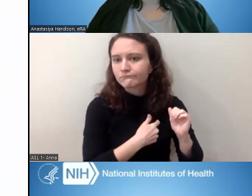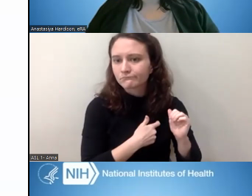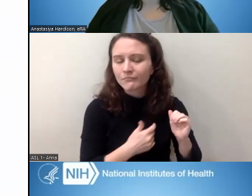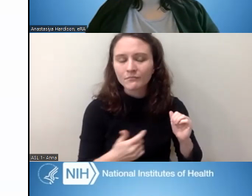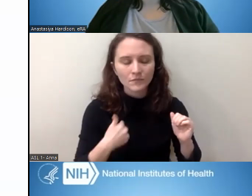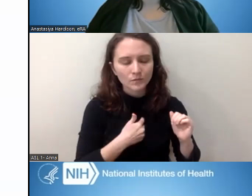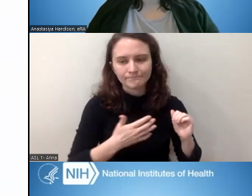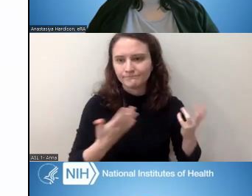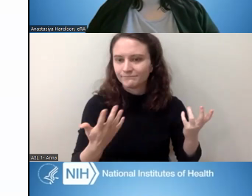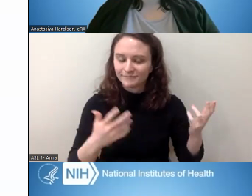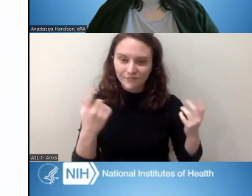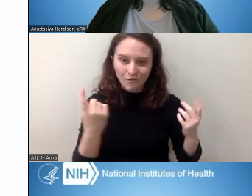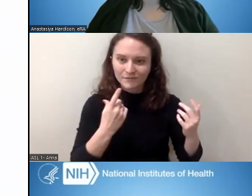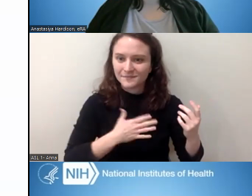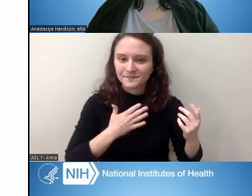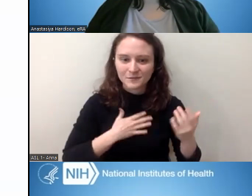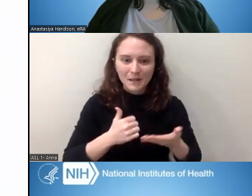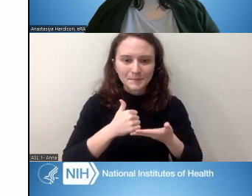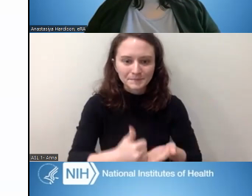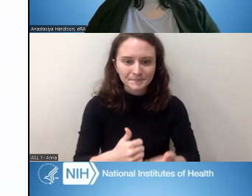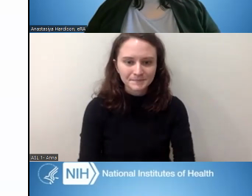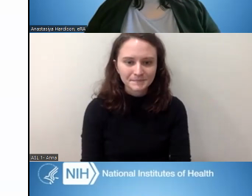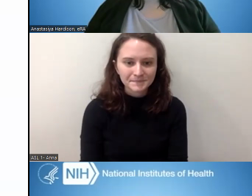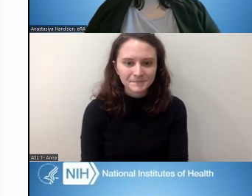are always happy to help.